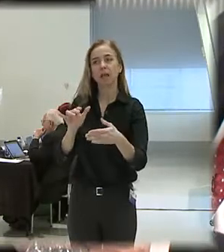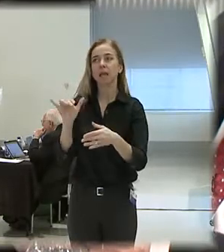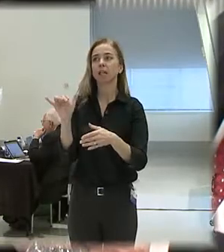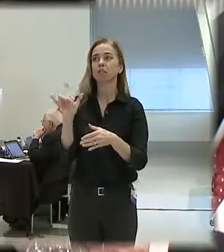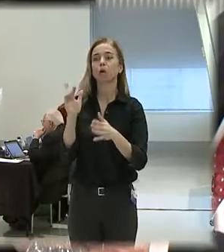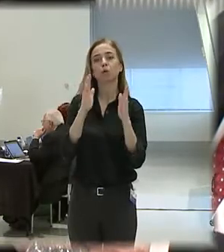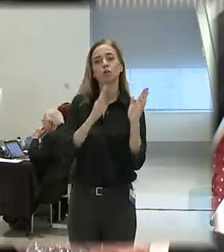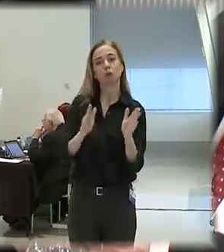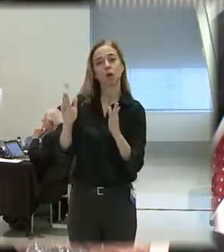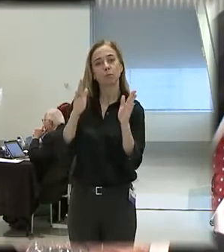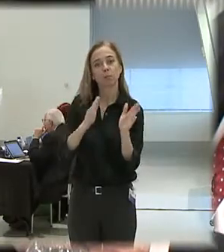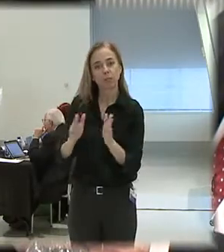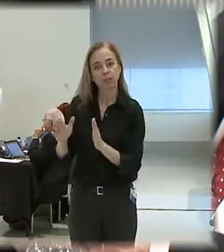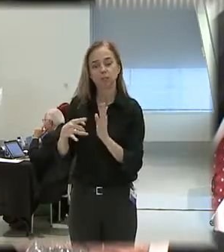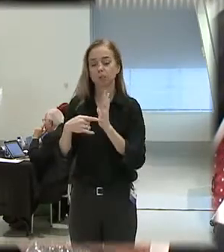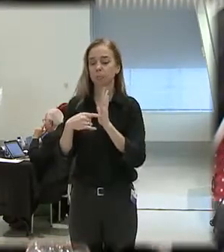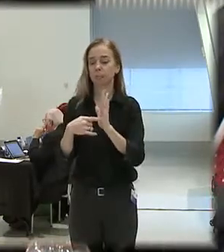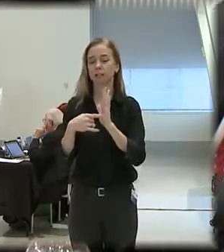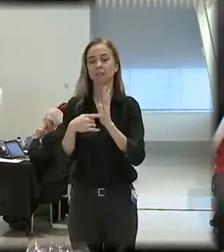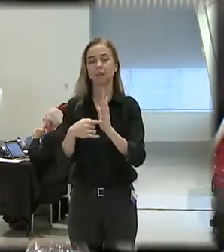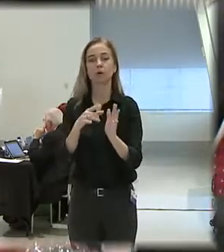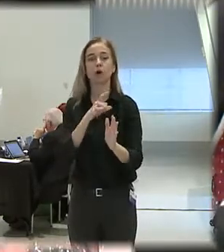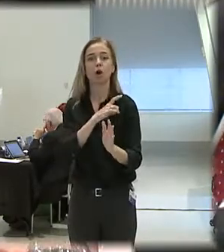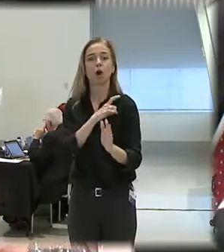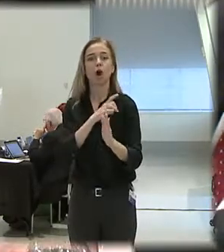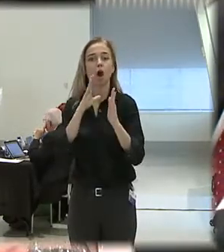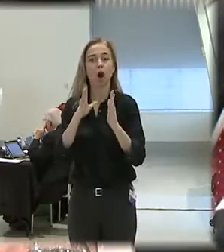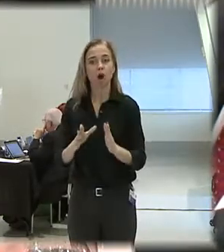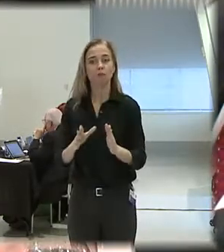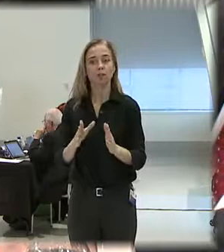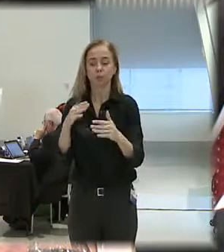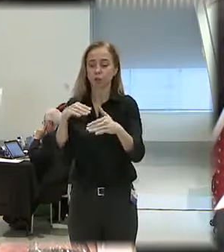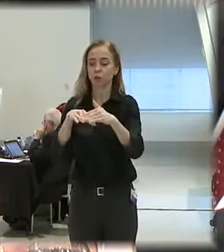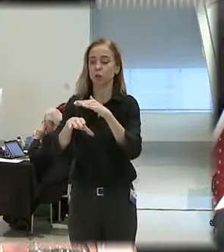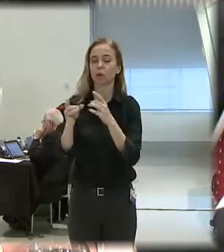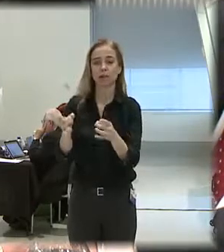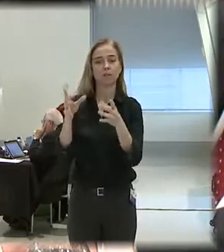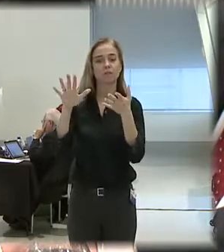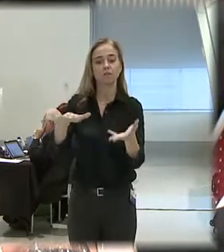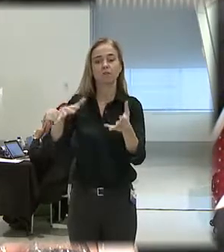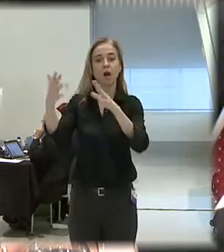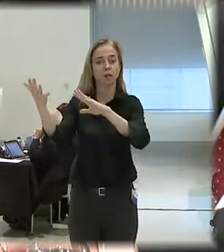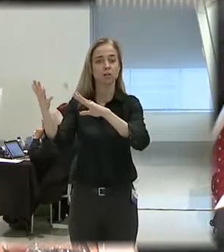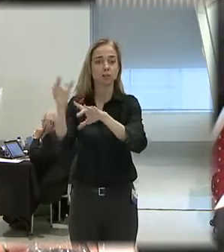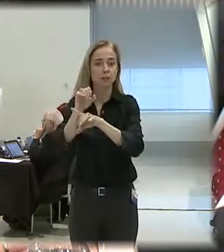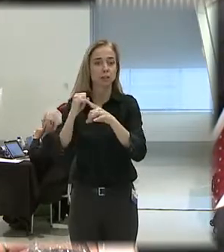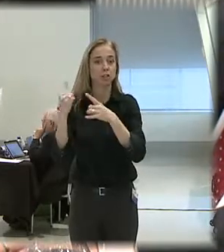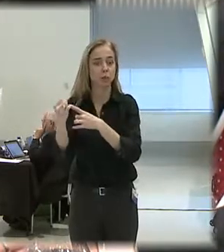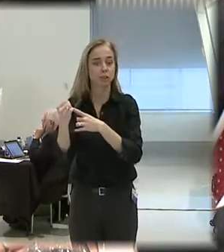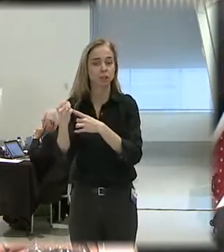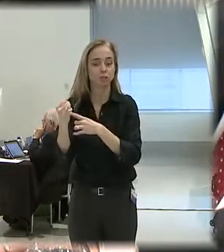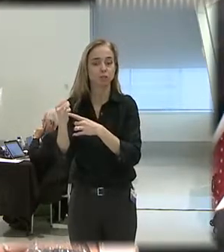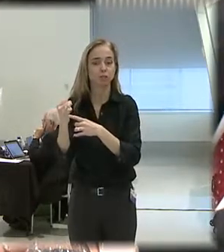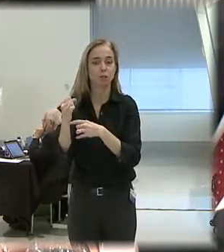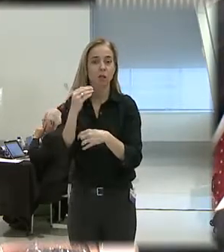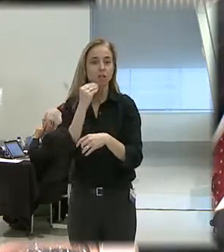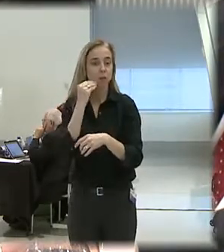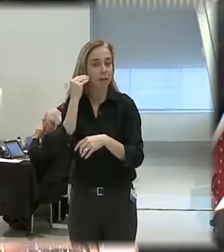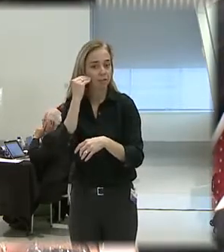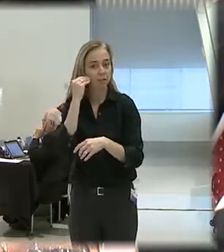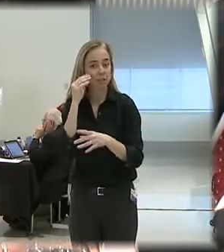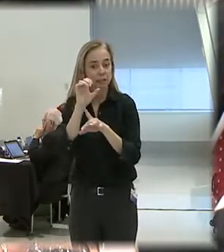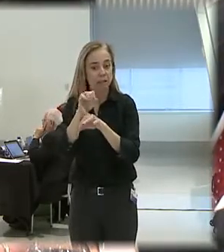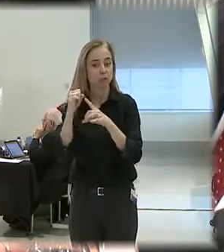preparation. For example, when officers go into a very volatile situation, such as a domestic, they seem to be prepared,